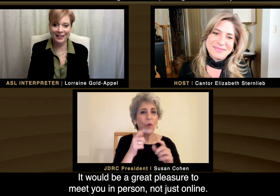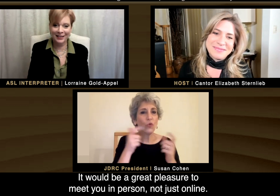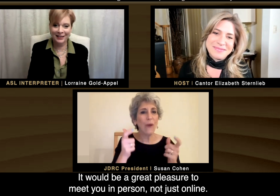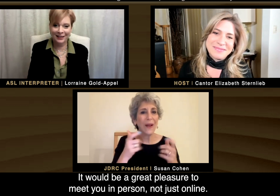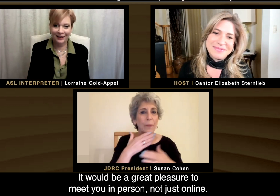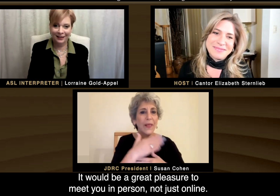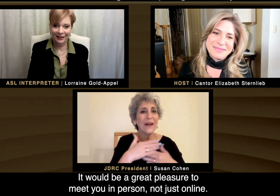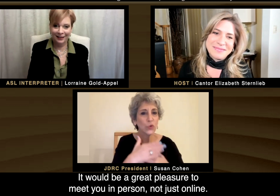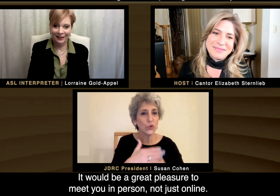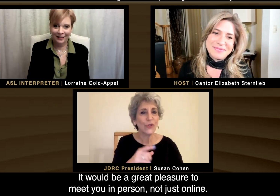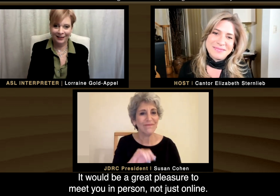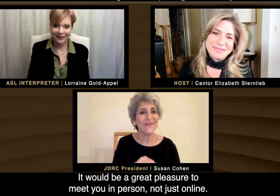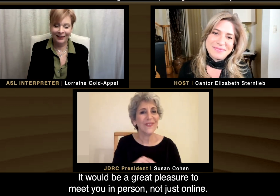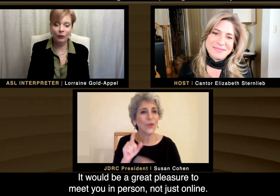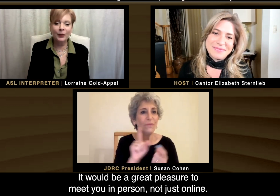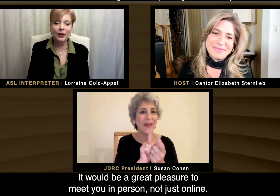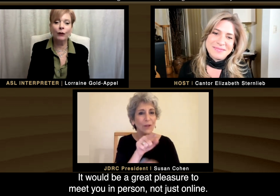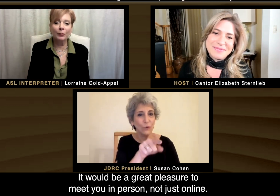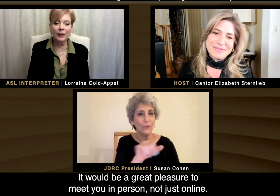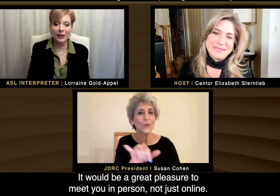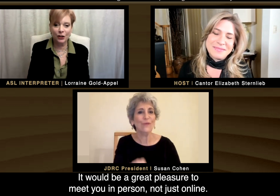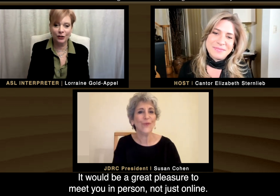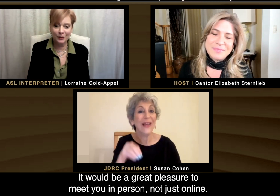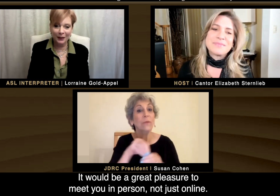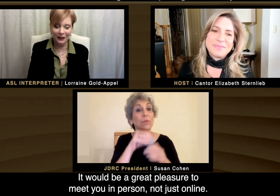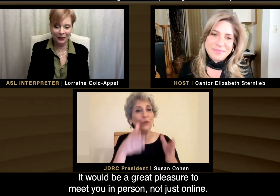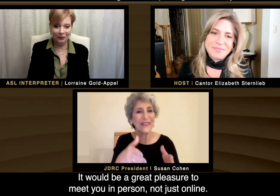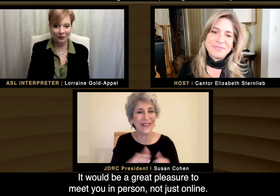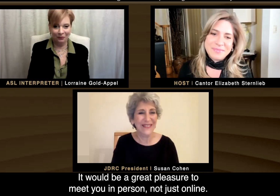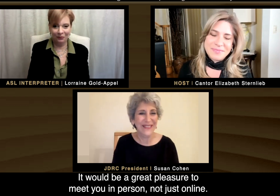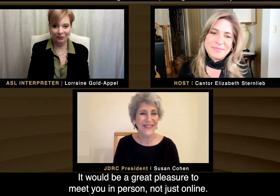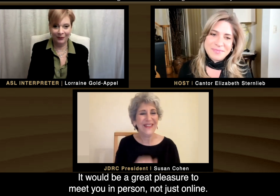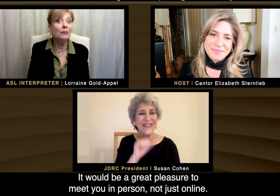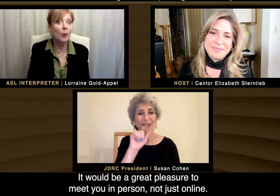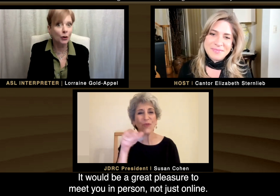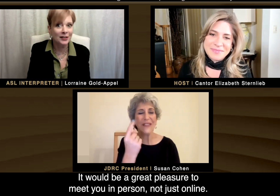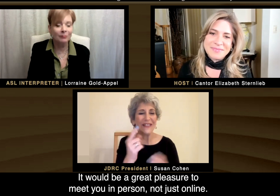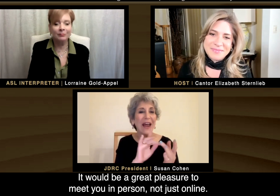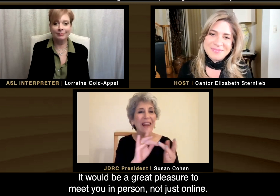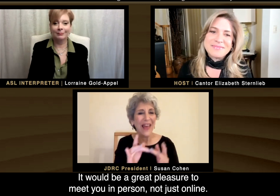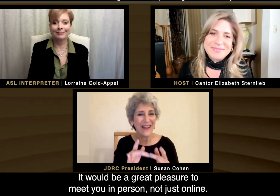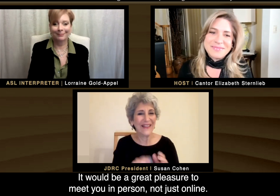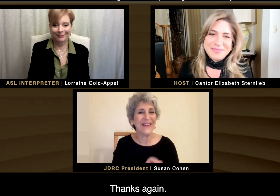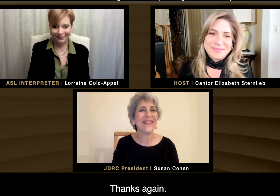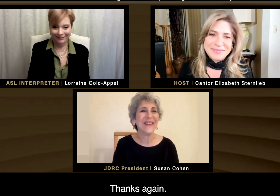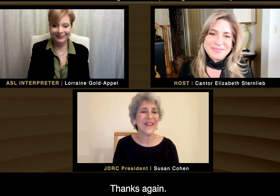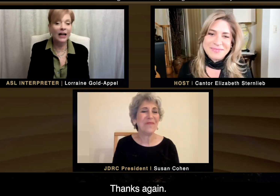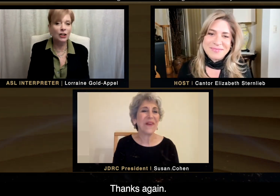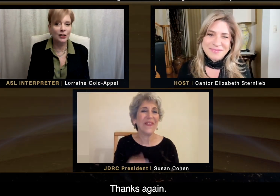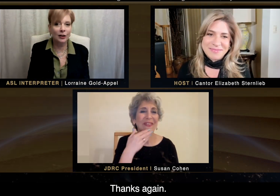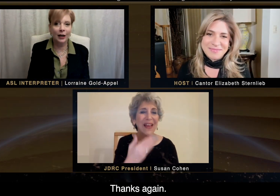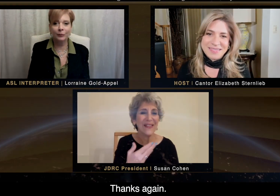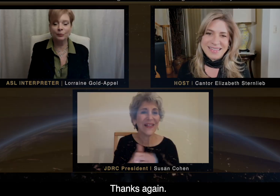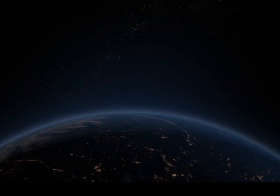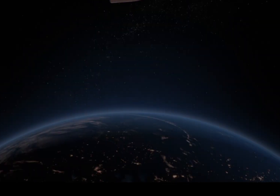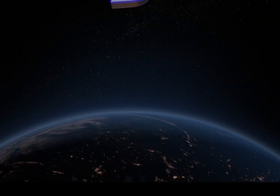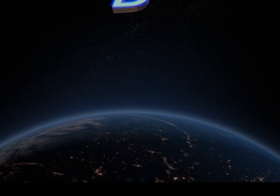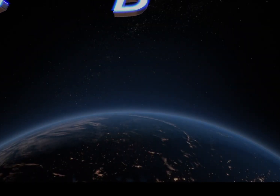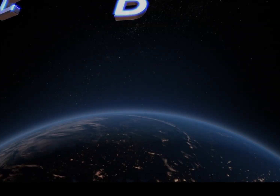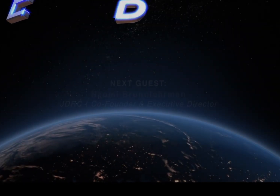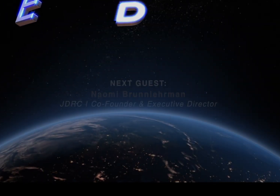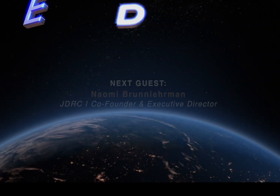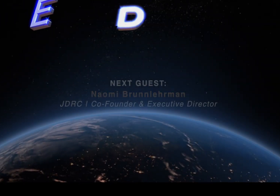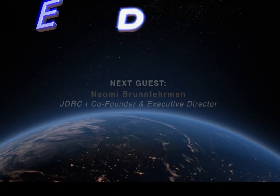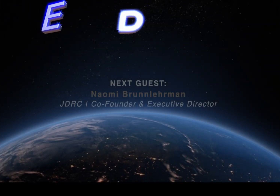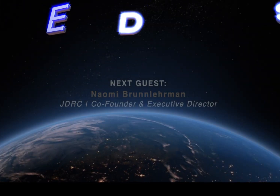Oh, yes. That would be a great pleasure to meet you in person, not just online.